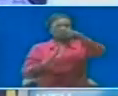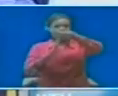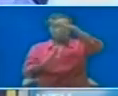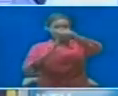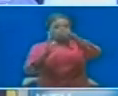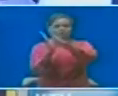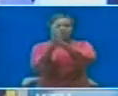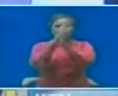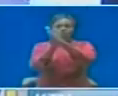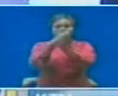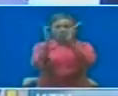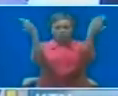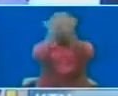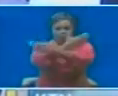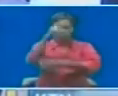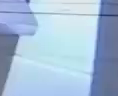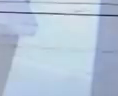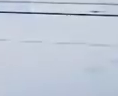stories tonight.